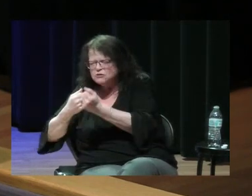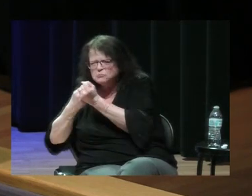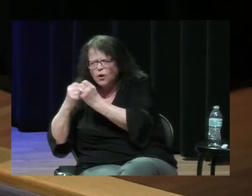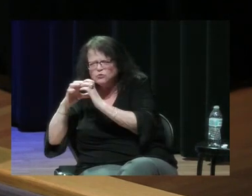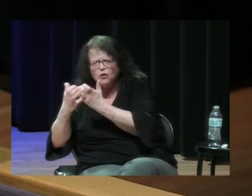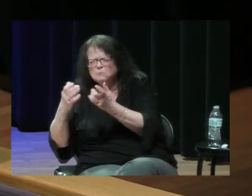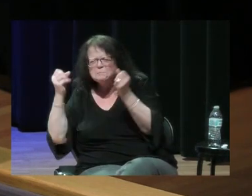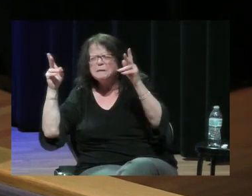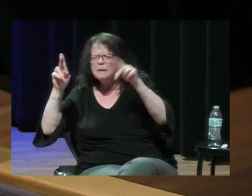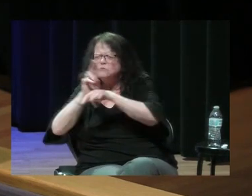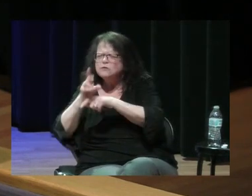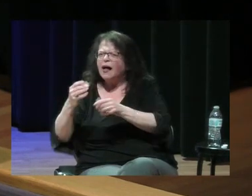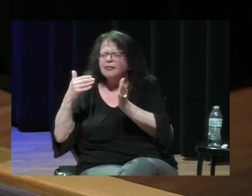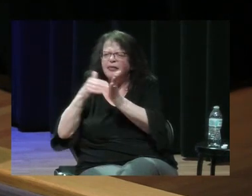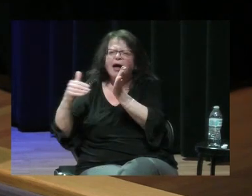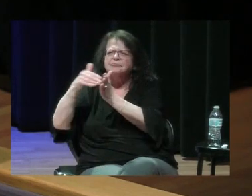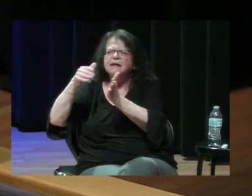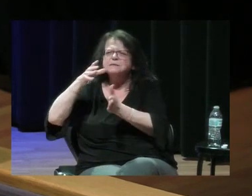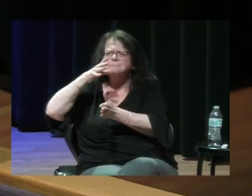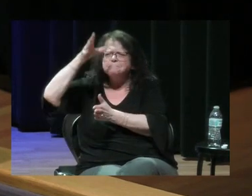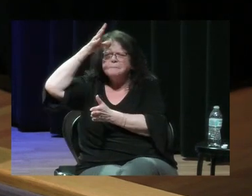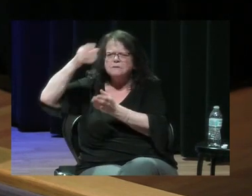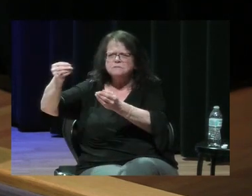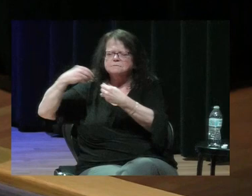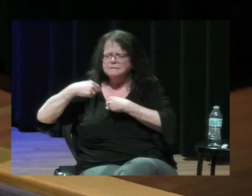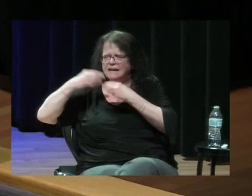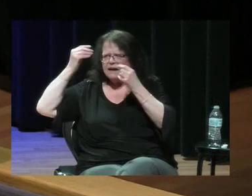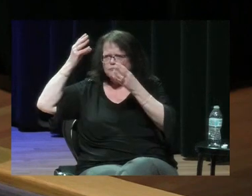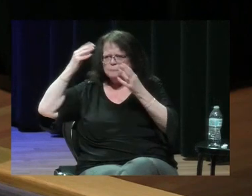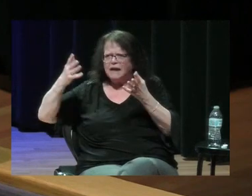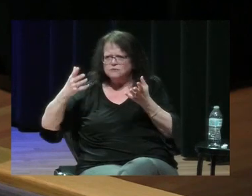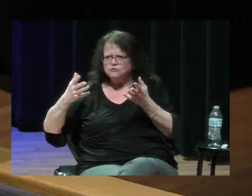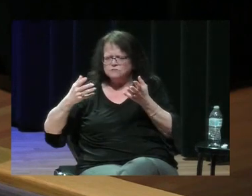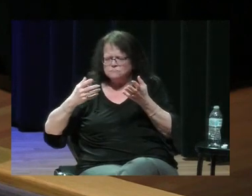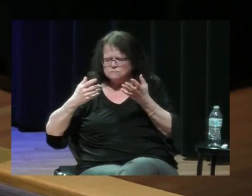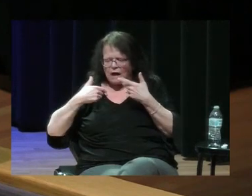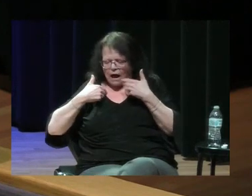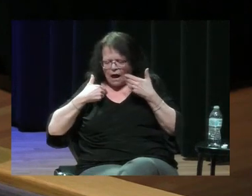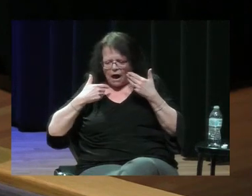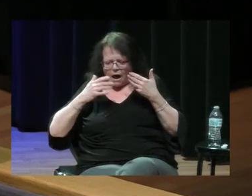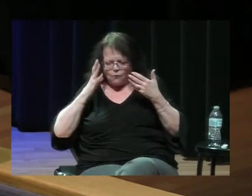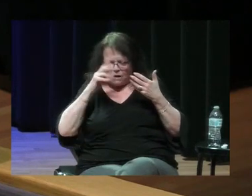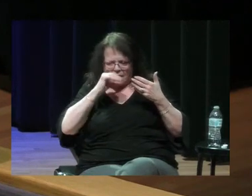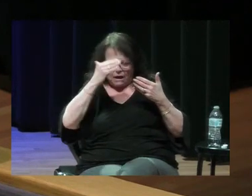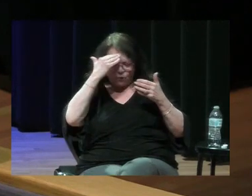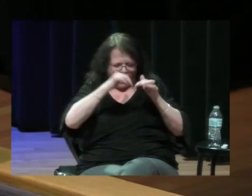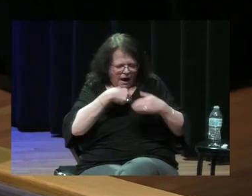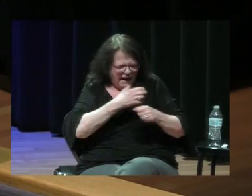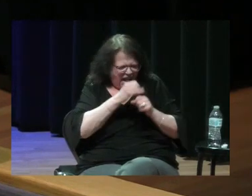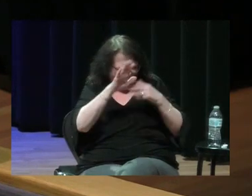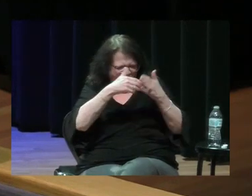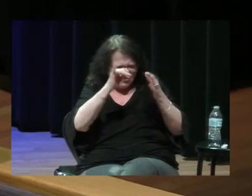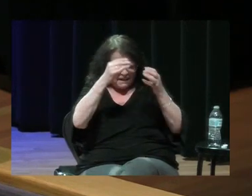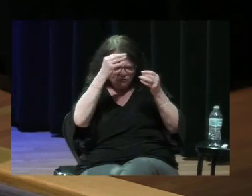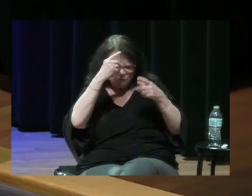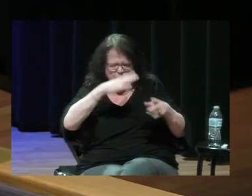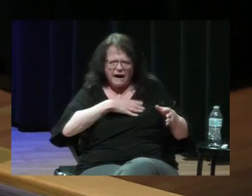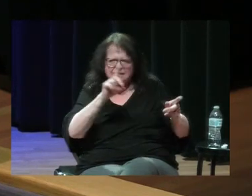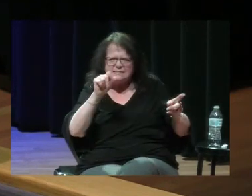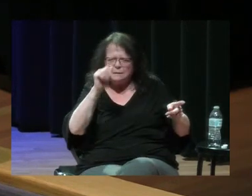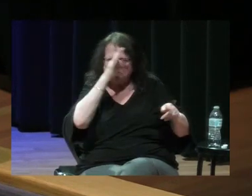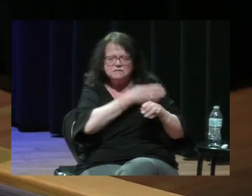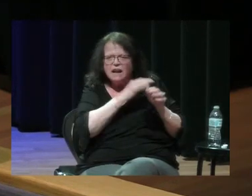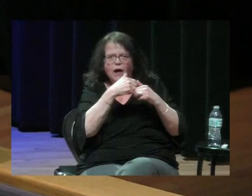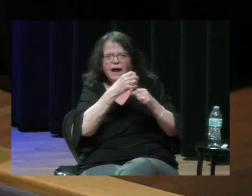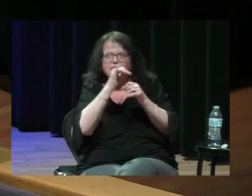and thousands of parents who offer me information I have no idea how I would have gotten before social media. And all the same, like, my 13-year-old is probably never going to have a